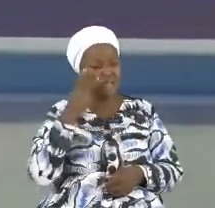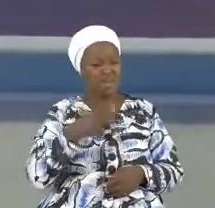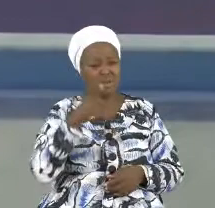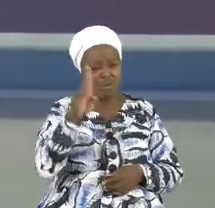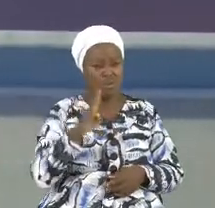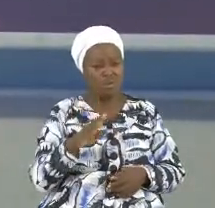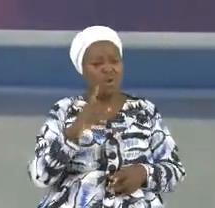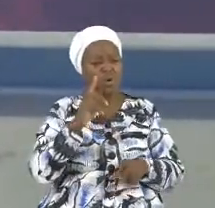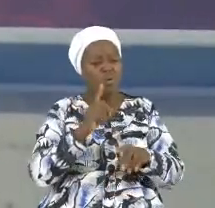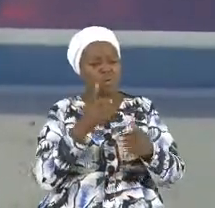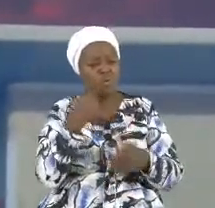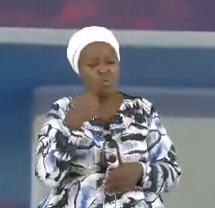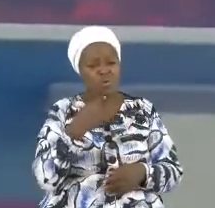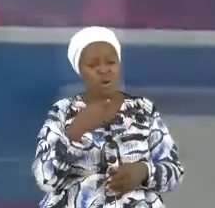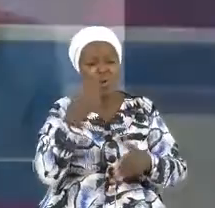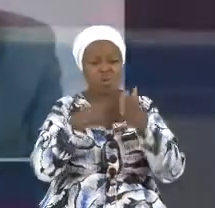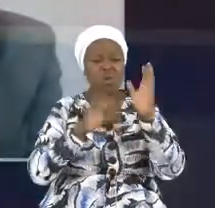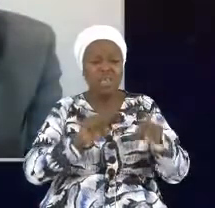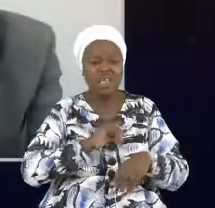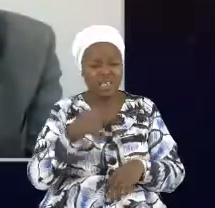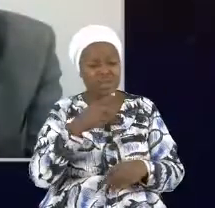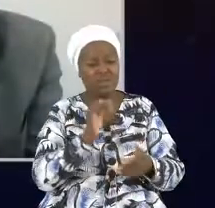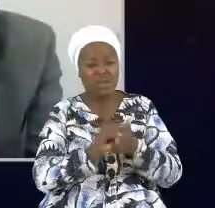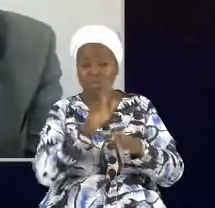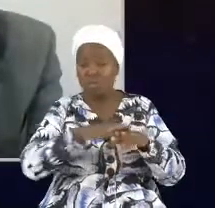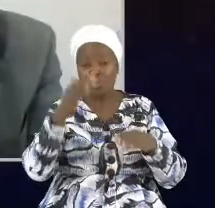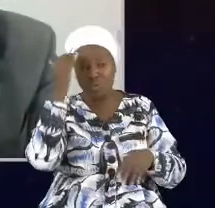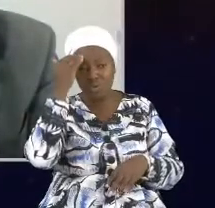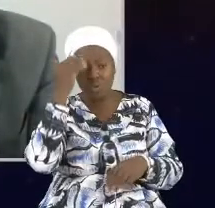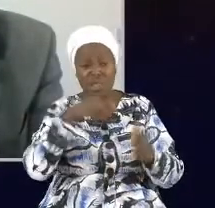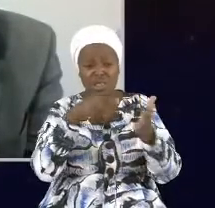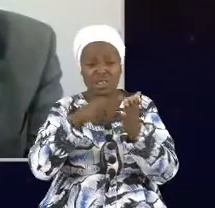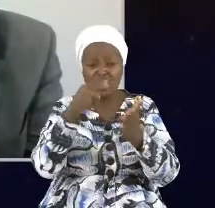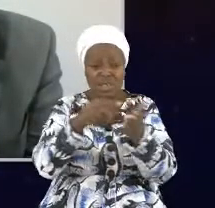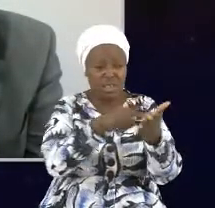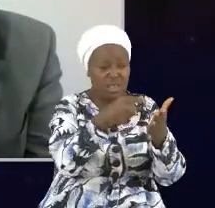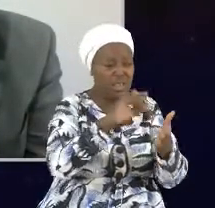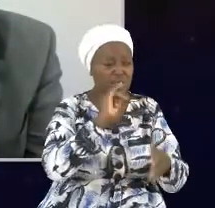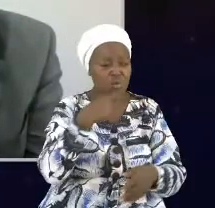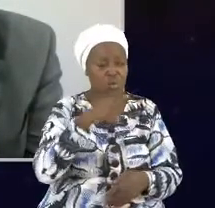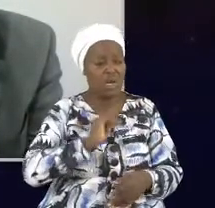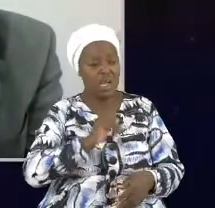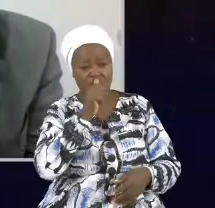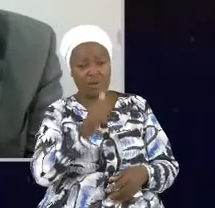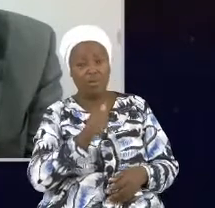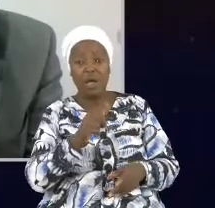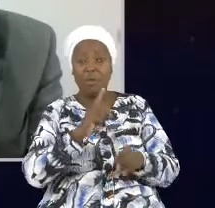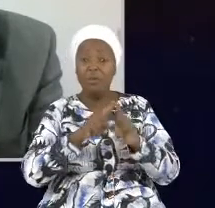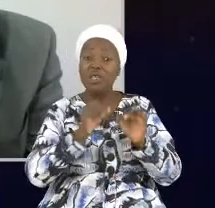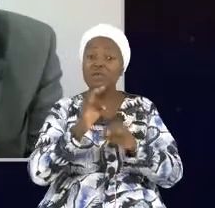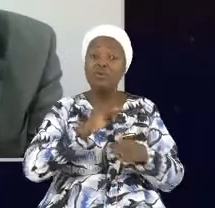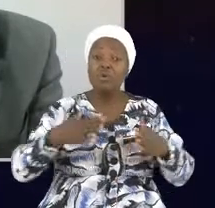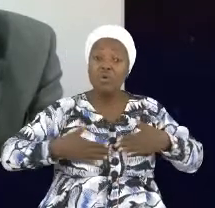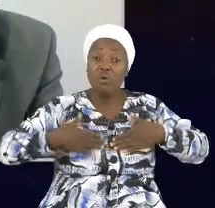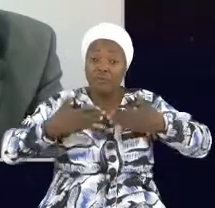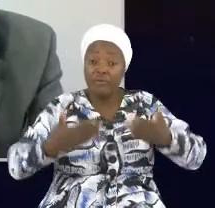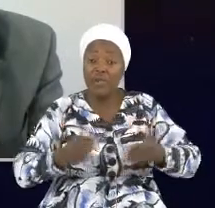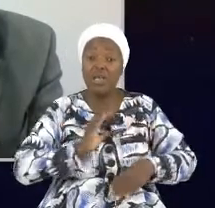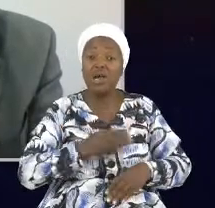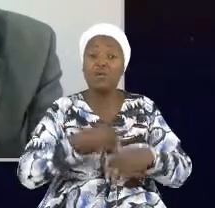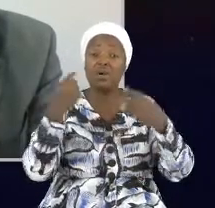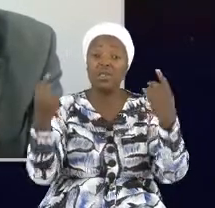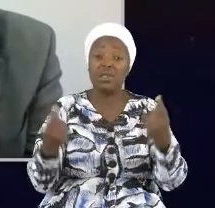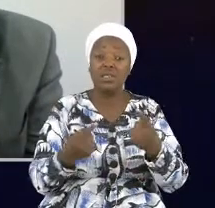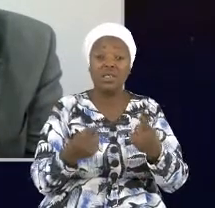This is who I am, and that's who I am. If we confess our sin, final, he is faithful